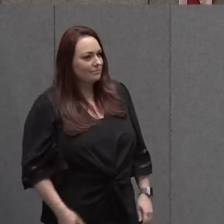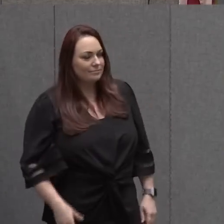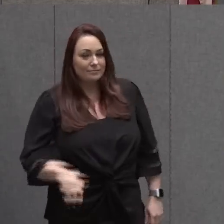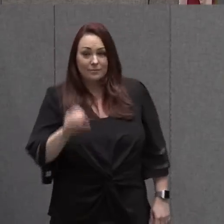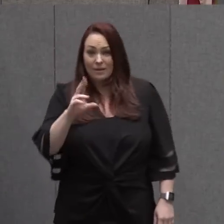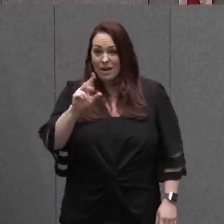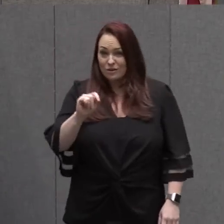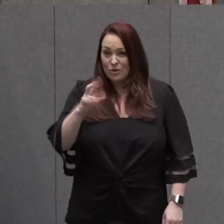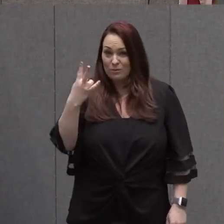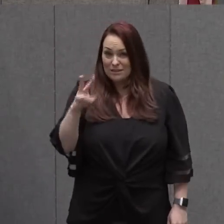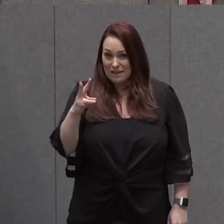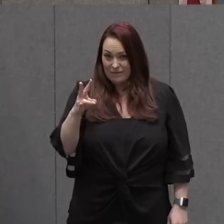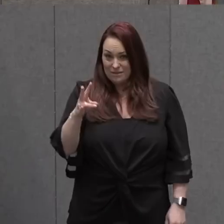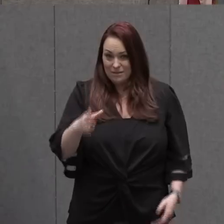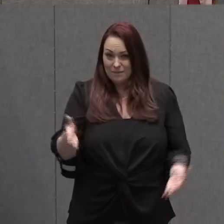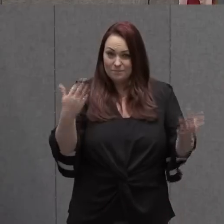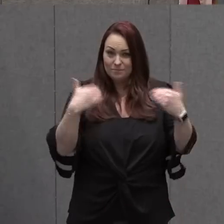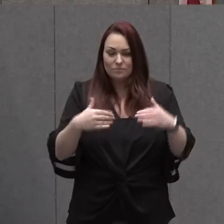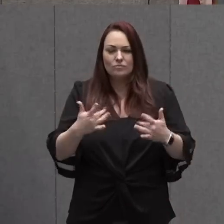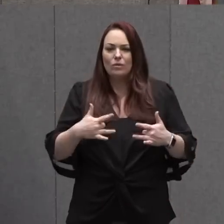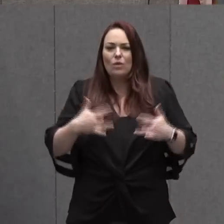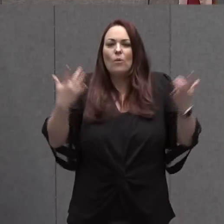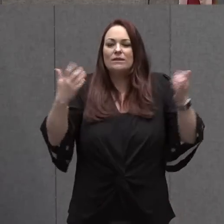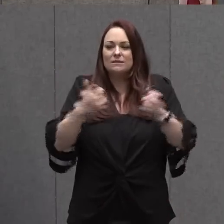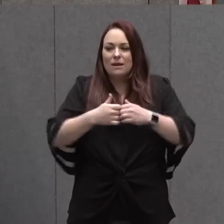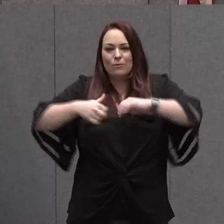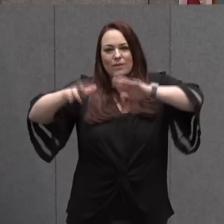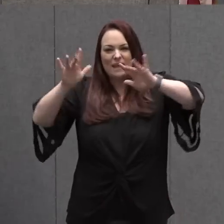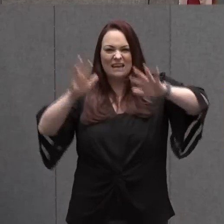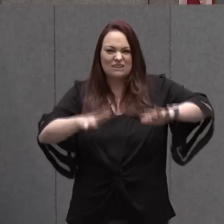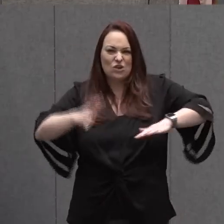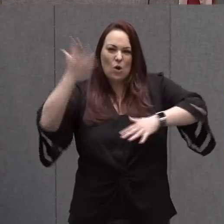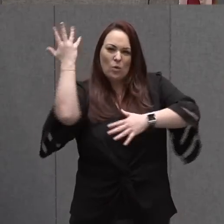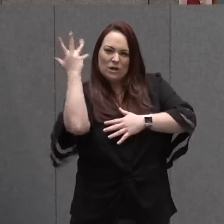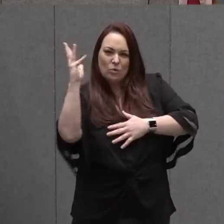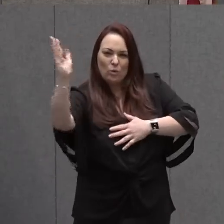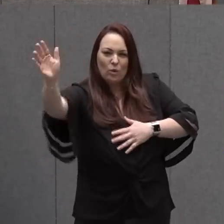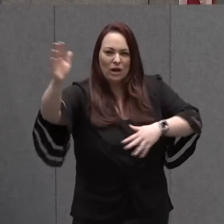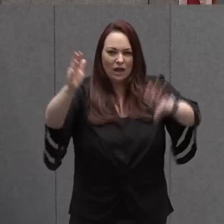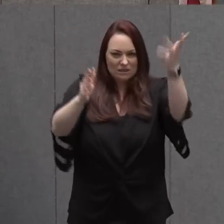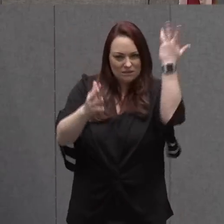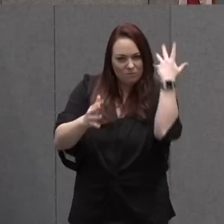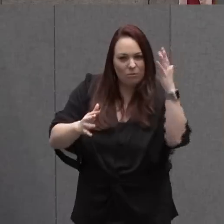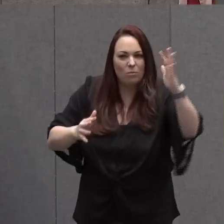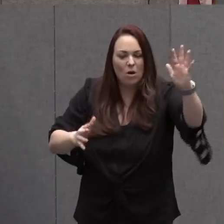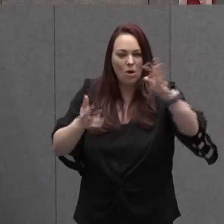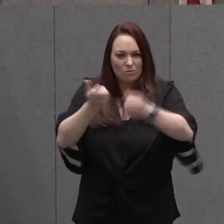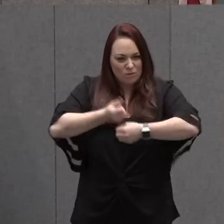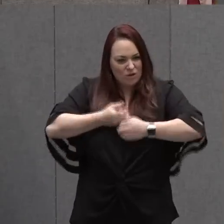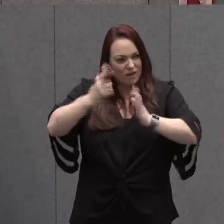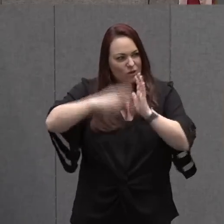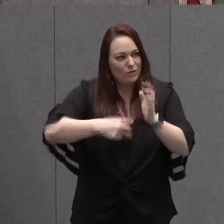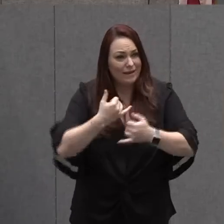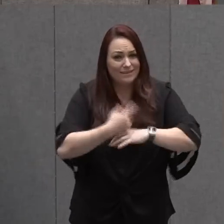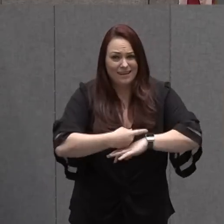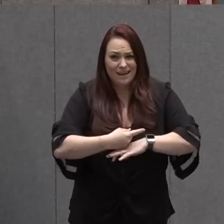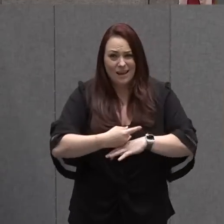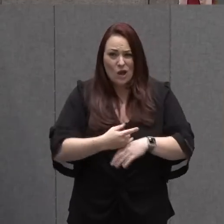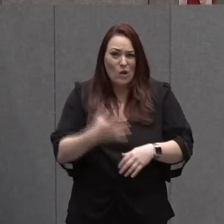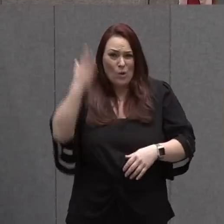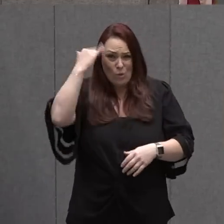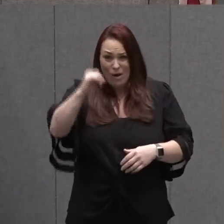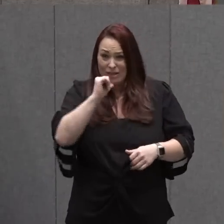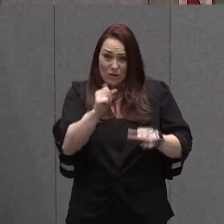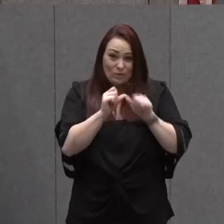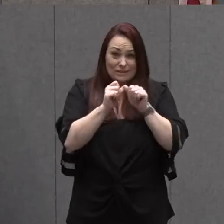October 17th. What was up with the snowy wood poem you read today? Why doesn't the person just keep